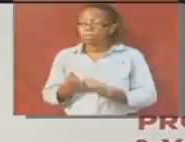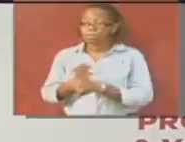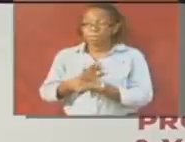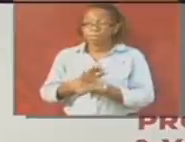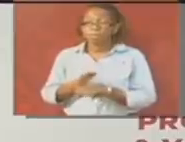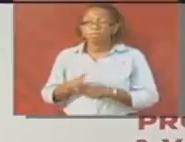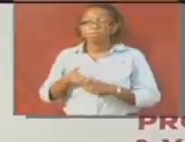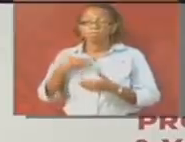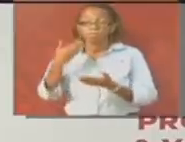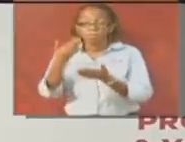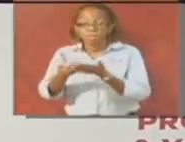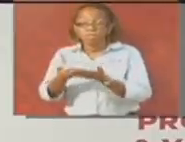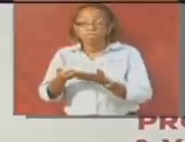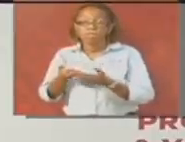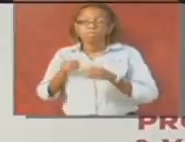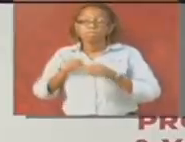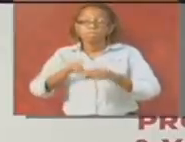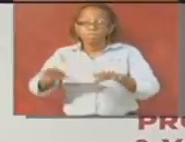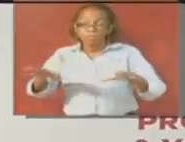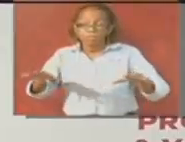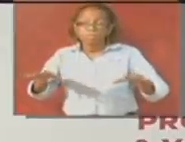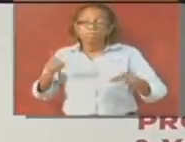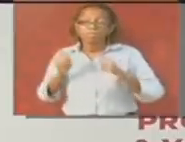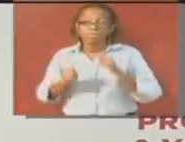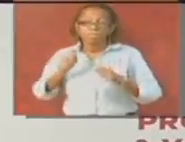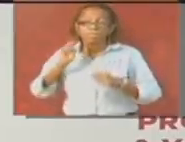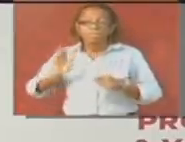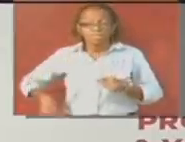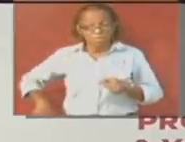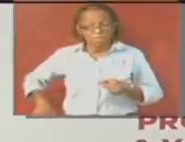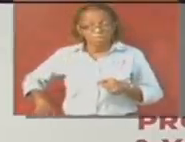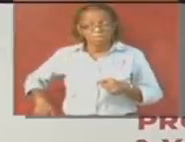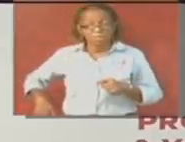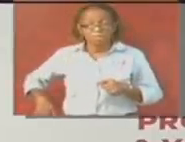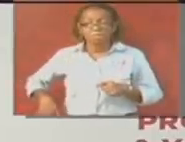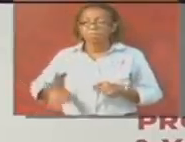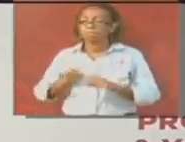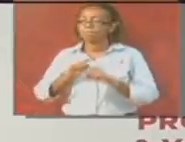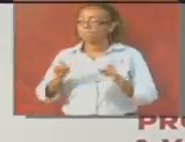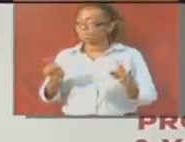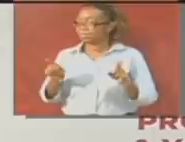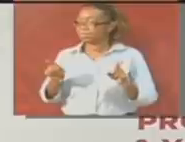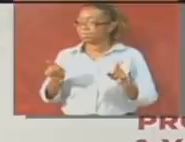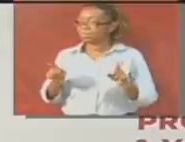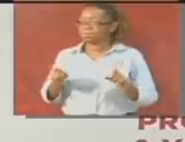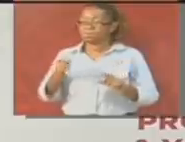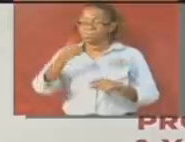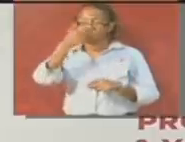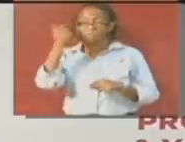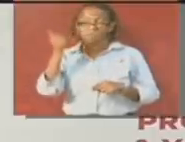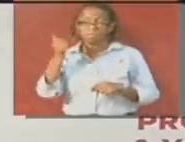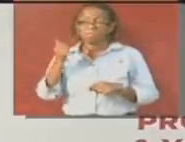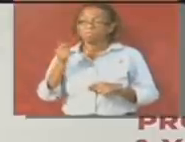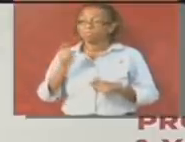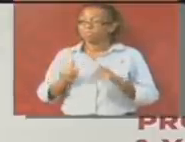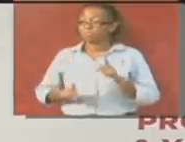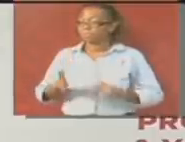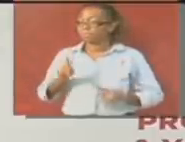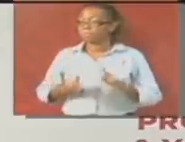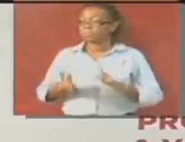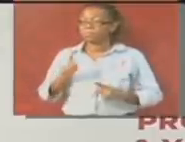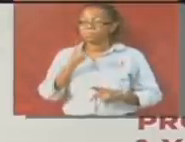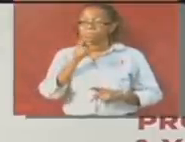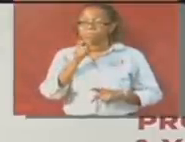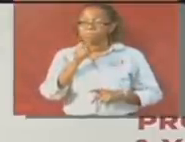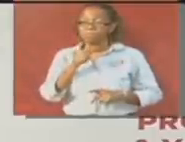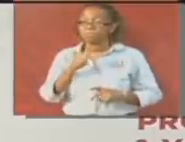we can say is that in the absence of geographic and epidemiologic links, we continue to monitor, but it is entirely